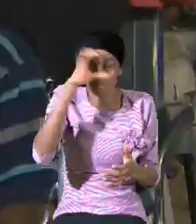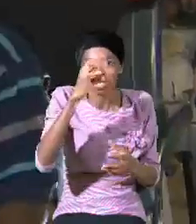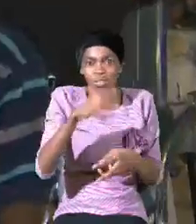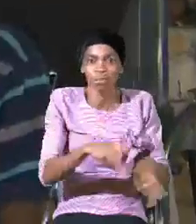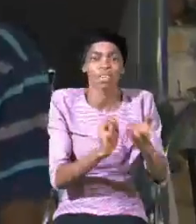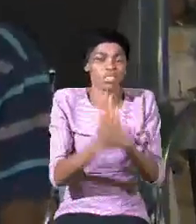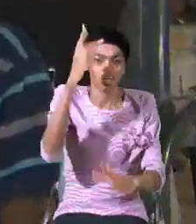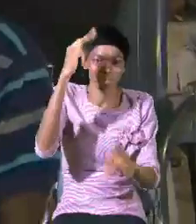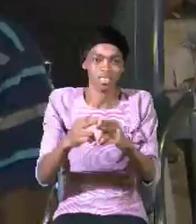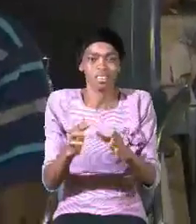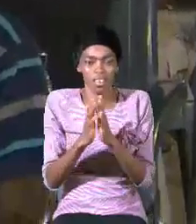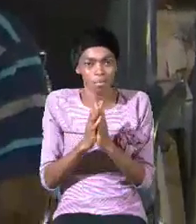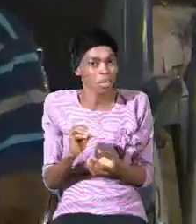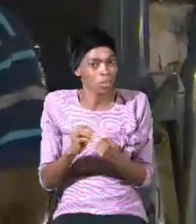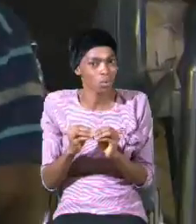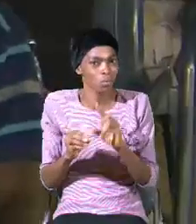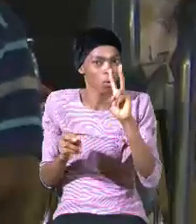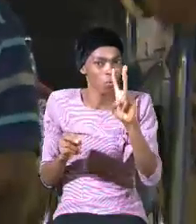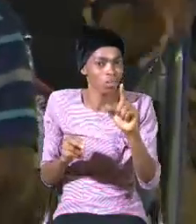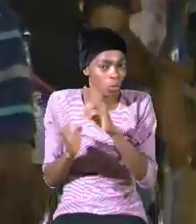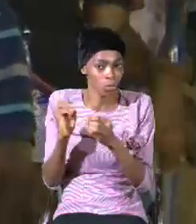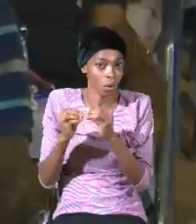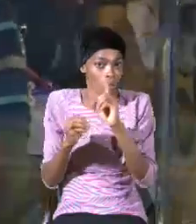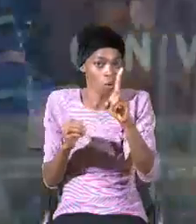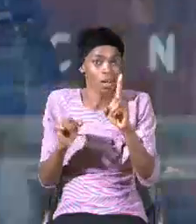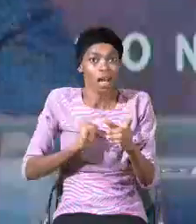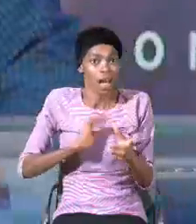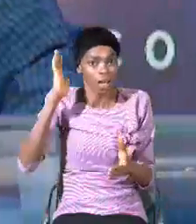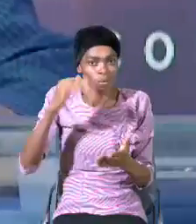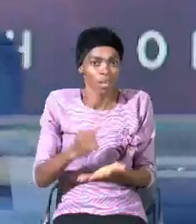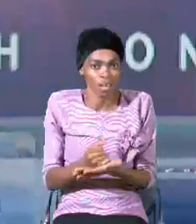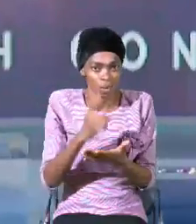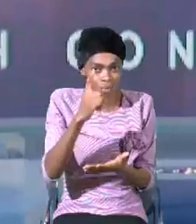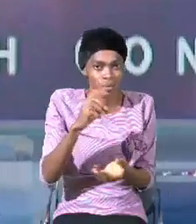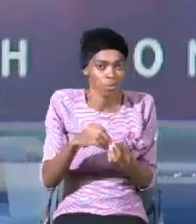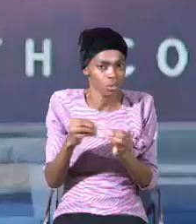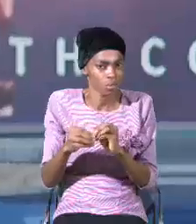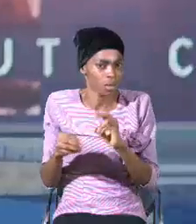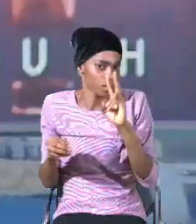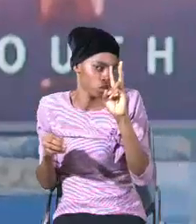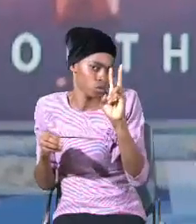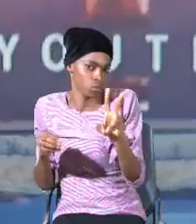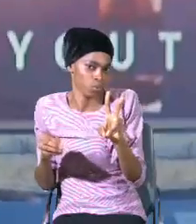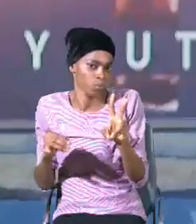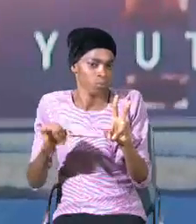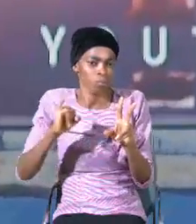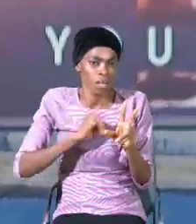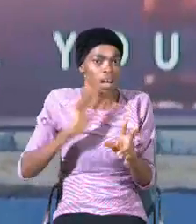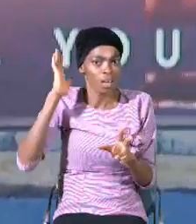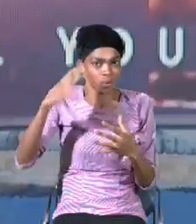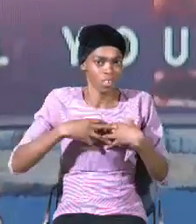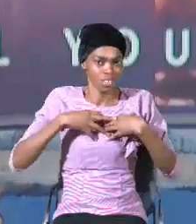name. Number one, I will help you. Number two, I will heal you.